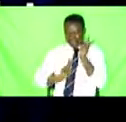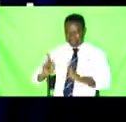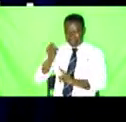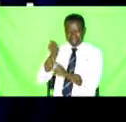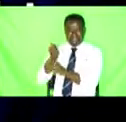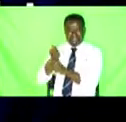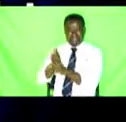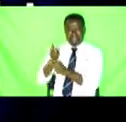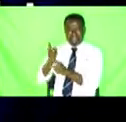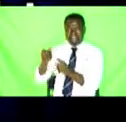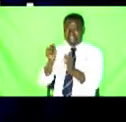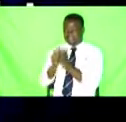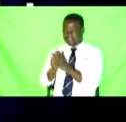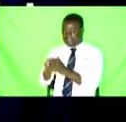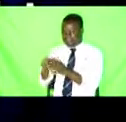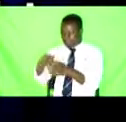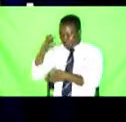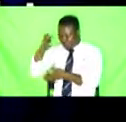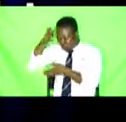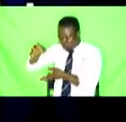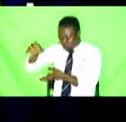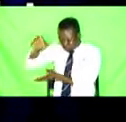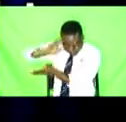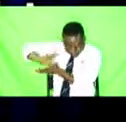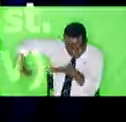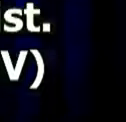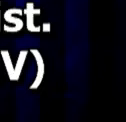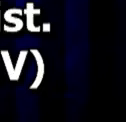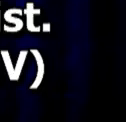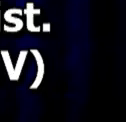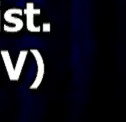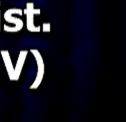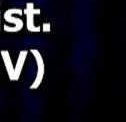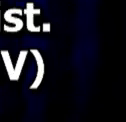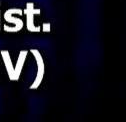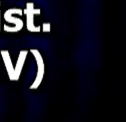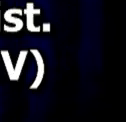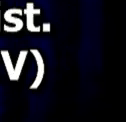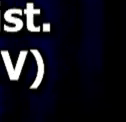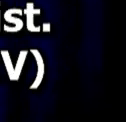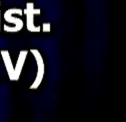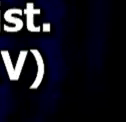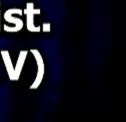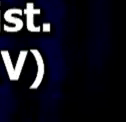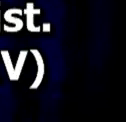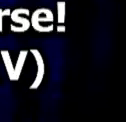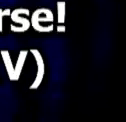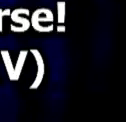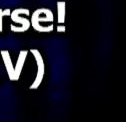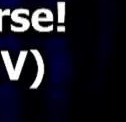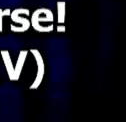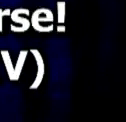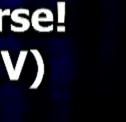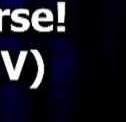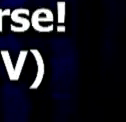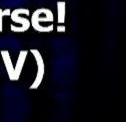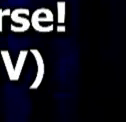throwing you into confusion and are trying to pervert the gospel of Christ.